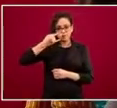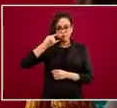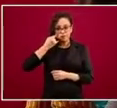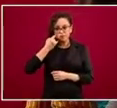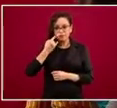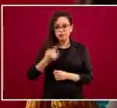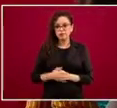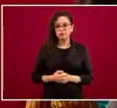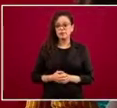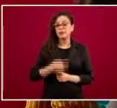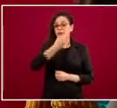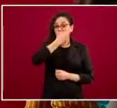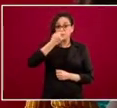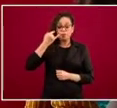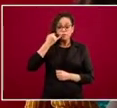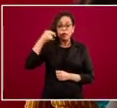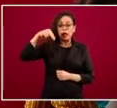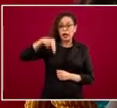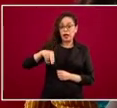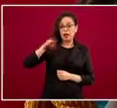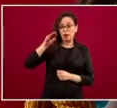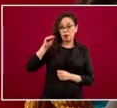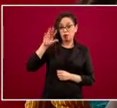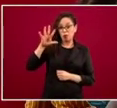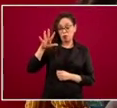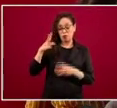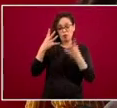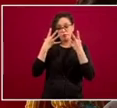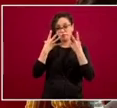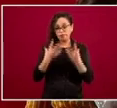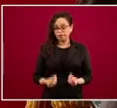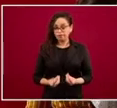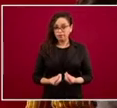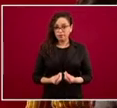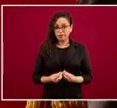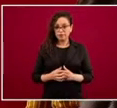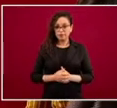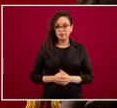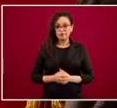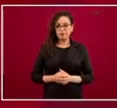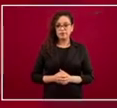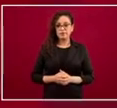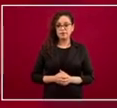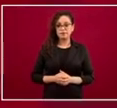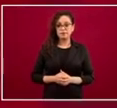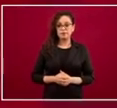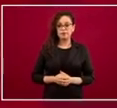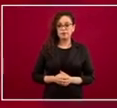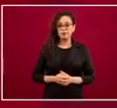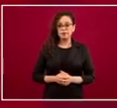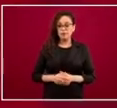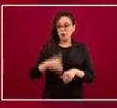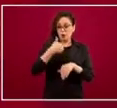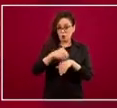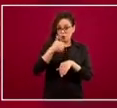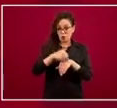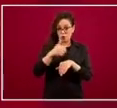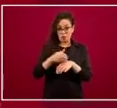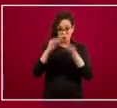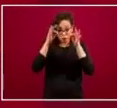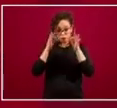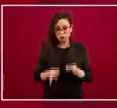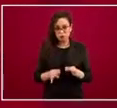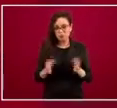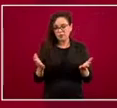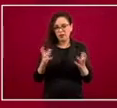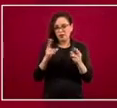the relevant purchases. So we have N95 masks coming, we have gloves coming,